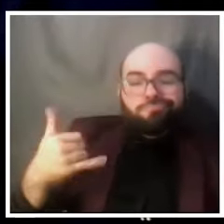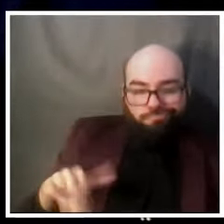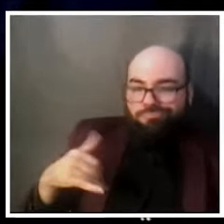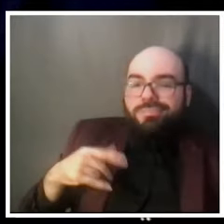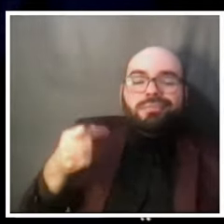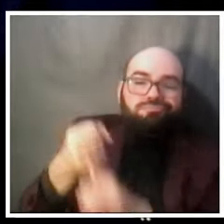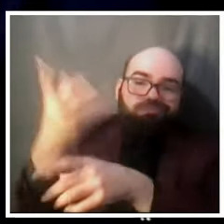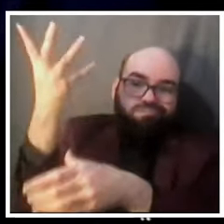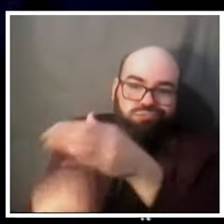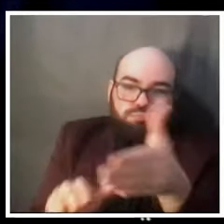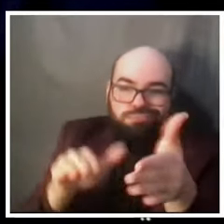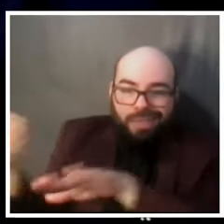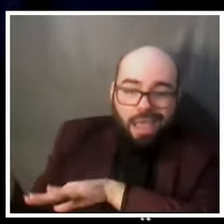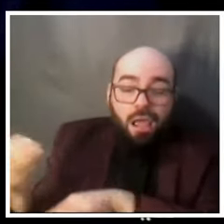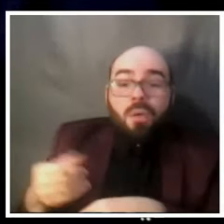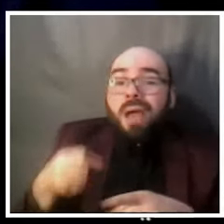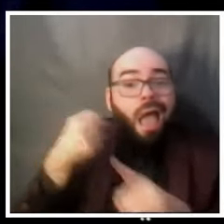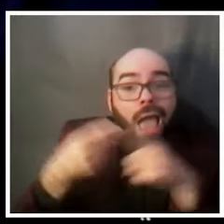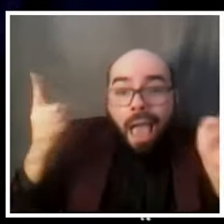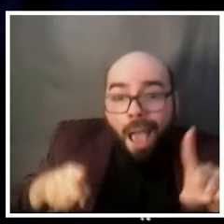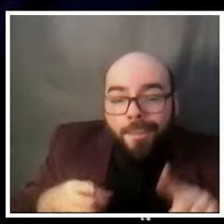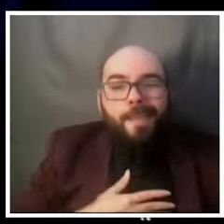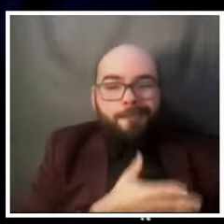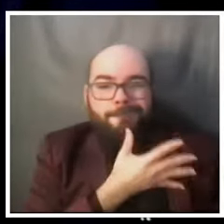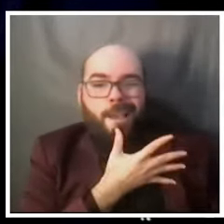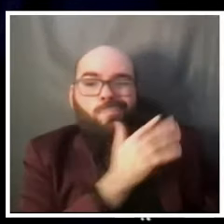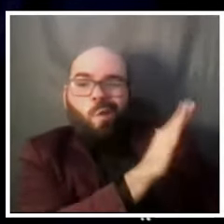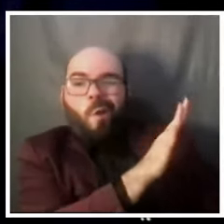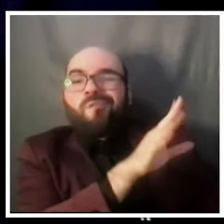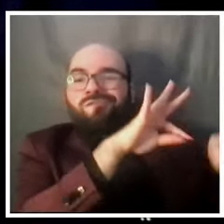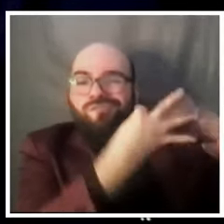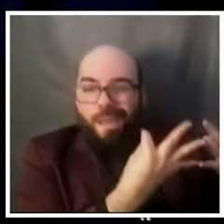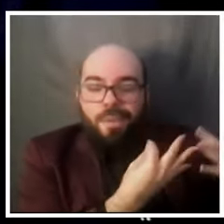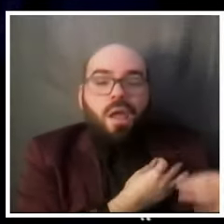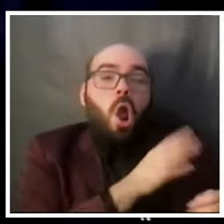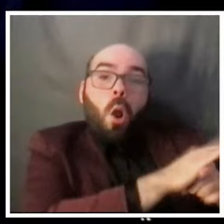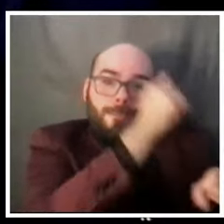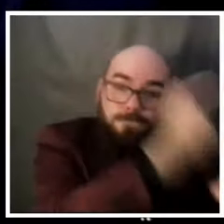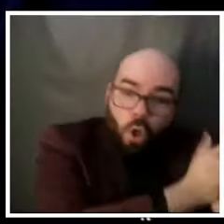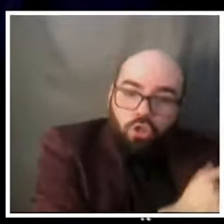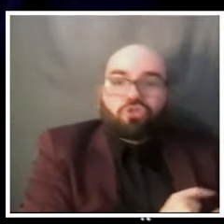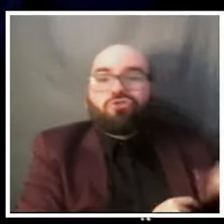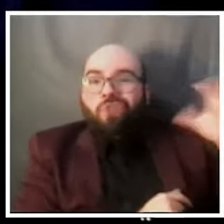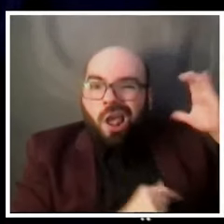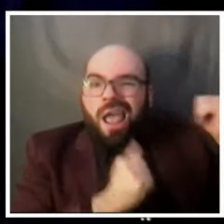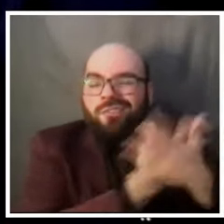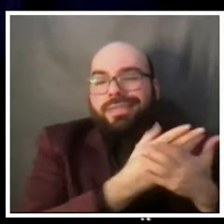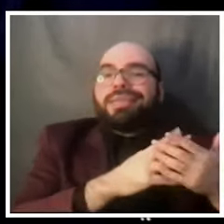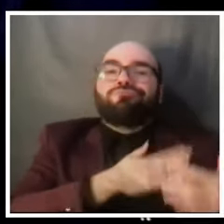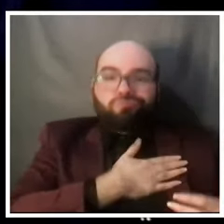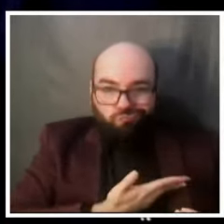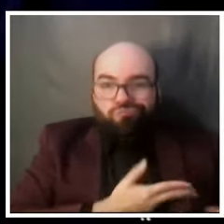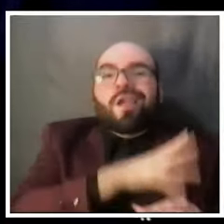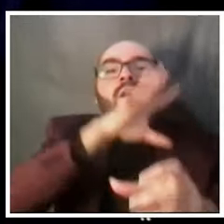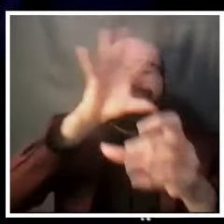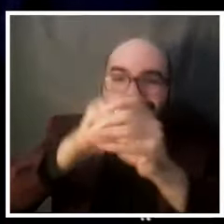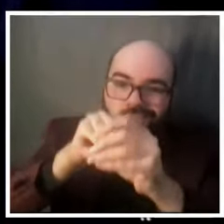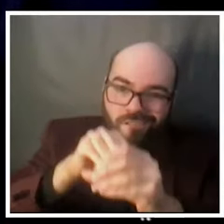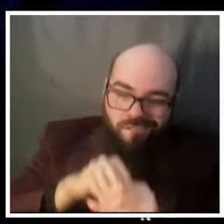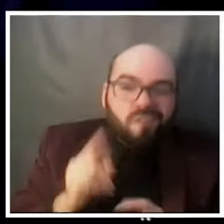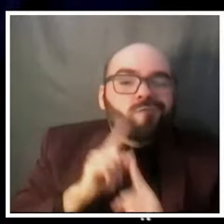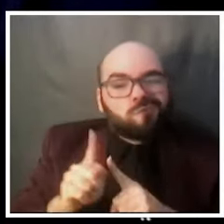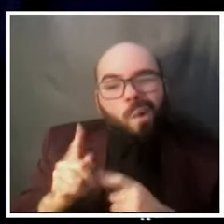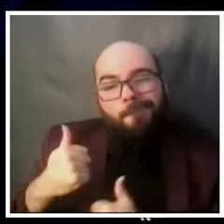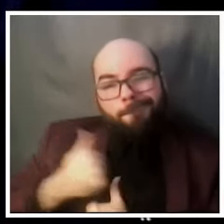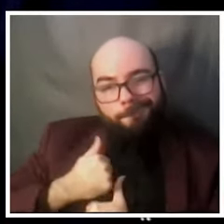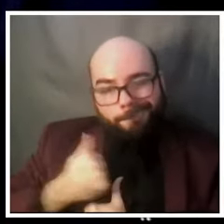military. In those days, you could do it. Brothers could go off to war together. Fathers